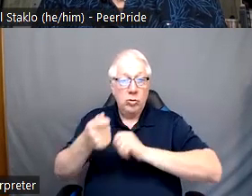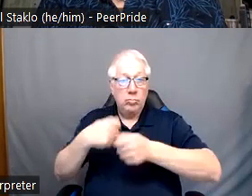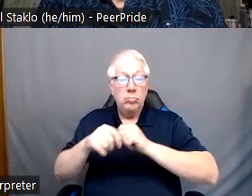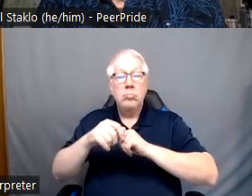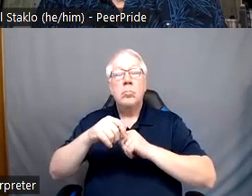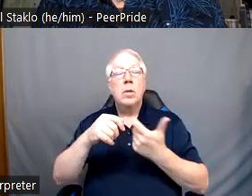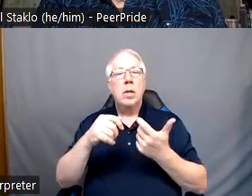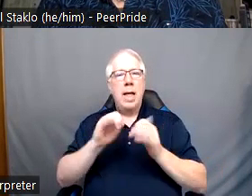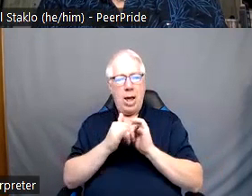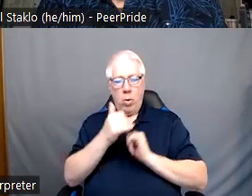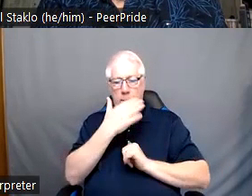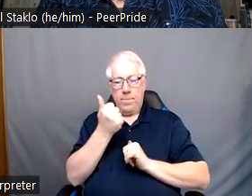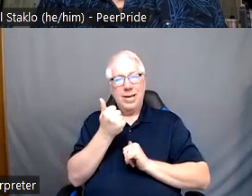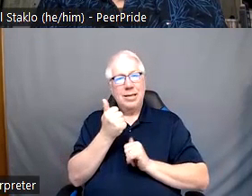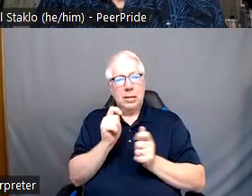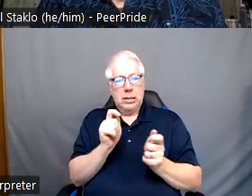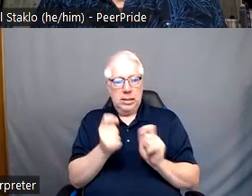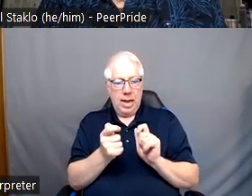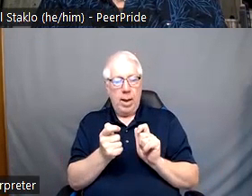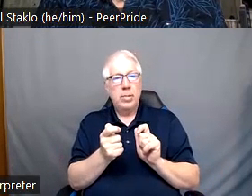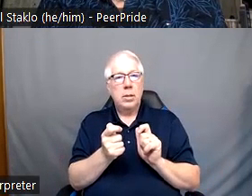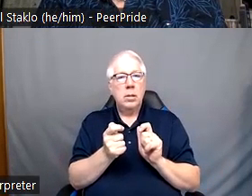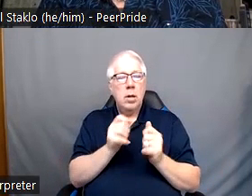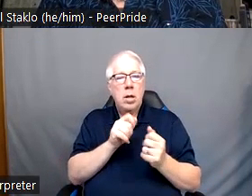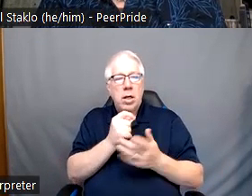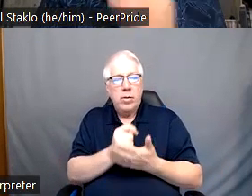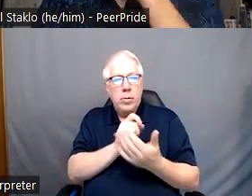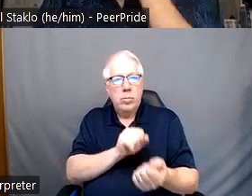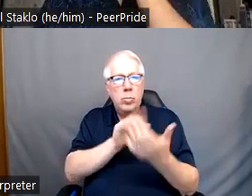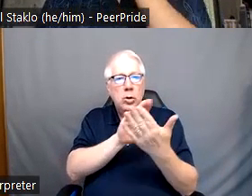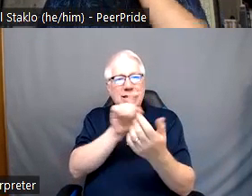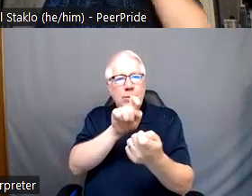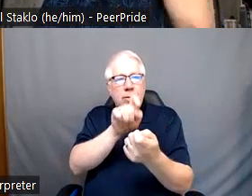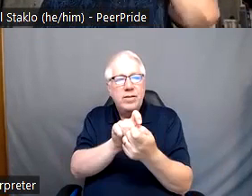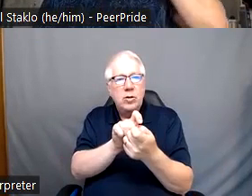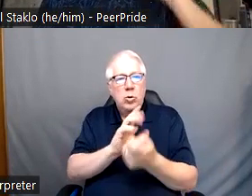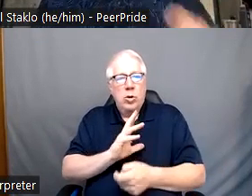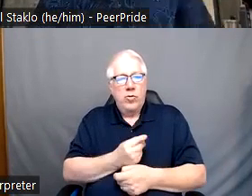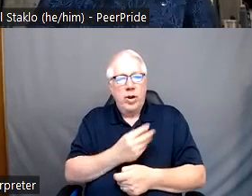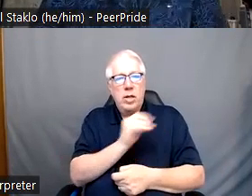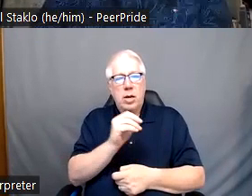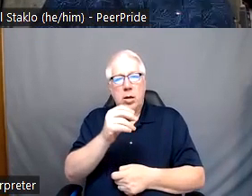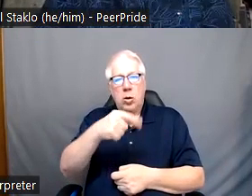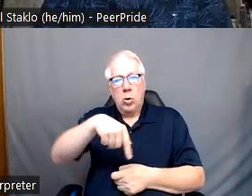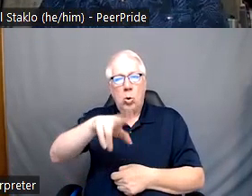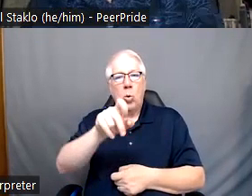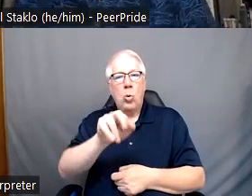we best adapt manualized treatments, therapeutic approaches specific to trans and queer populations. And